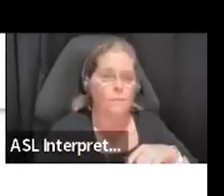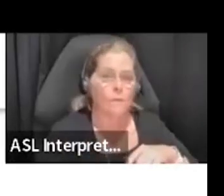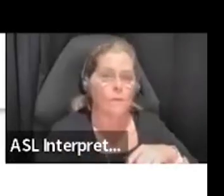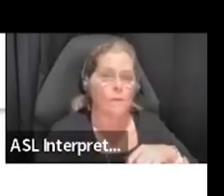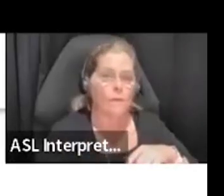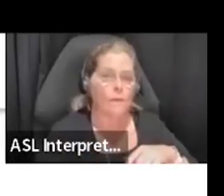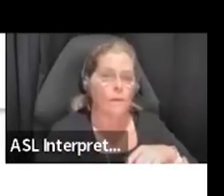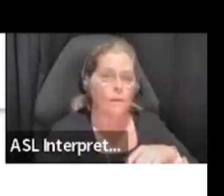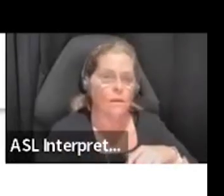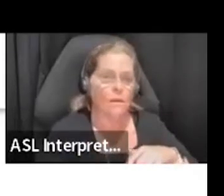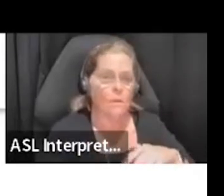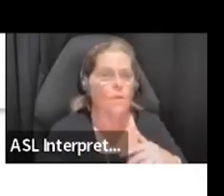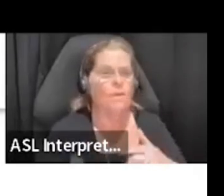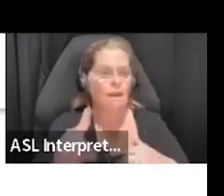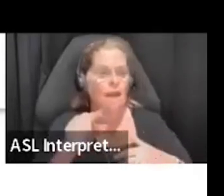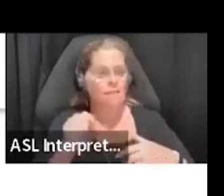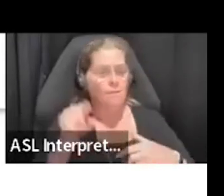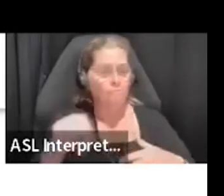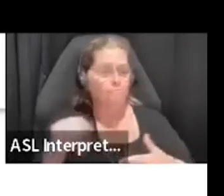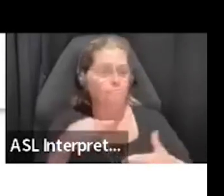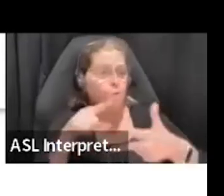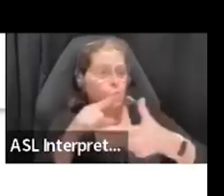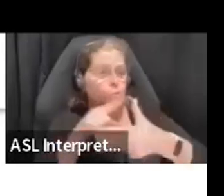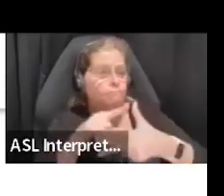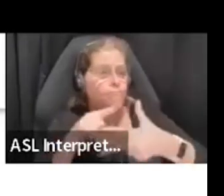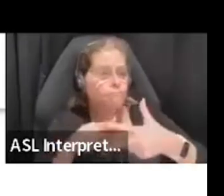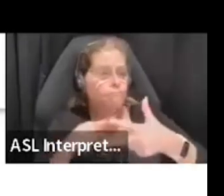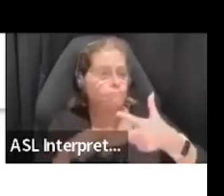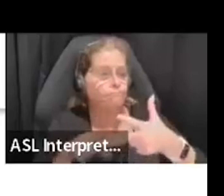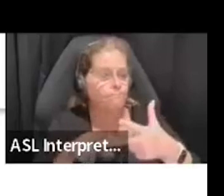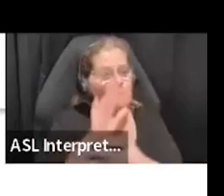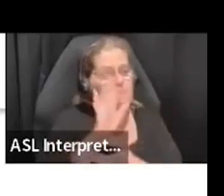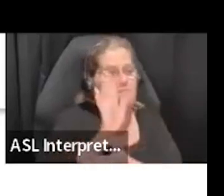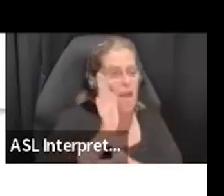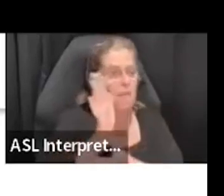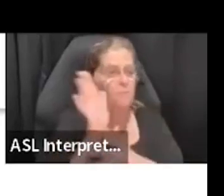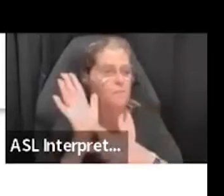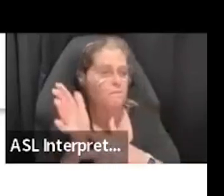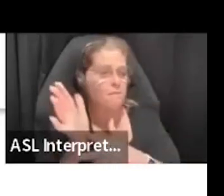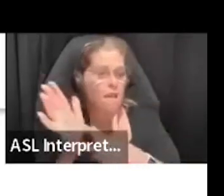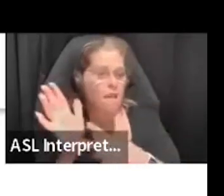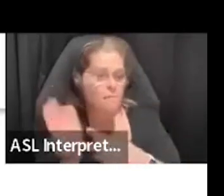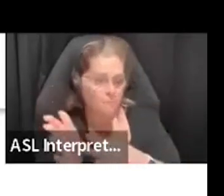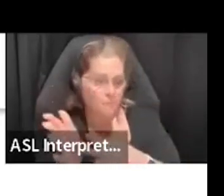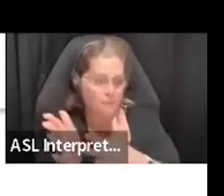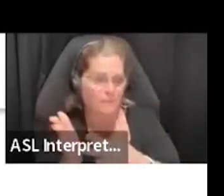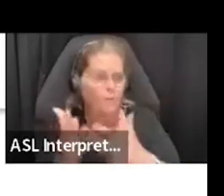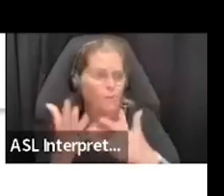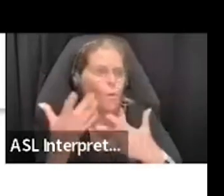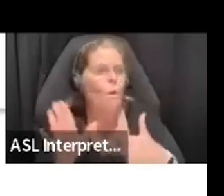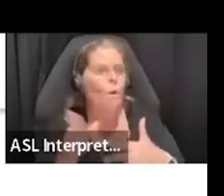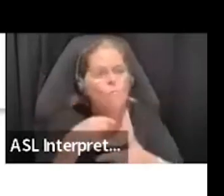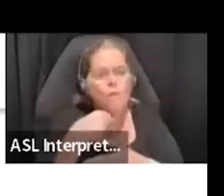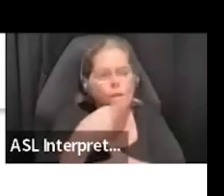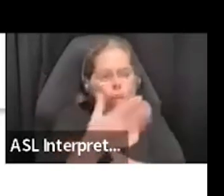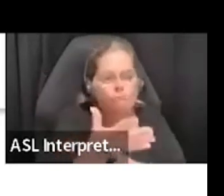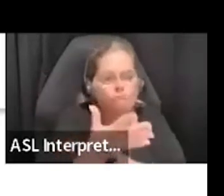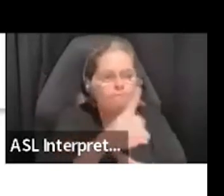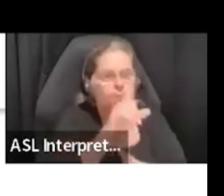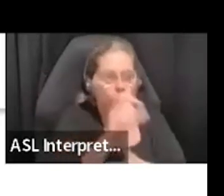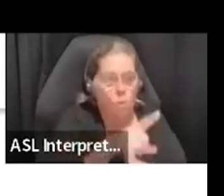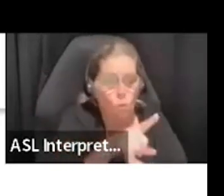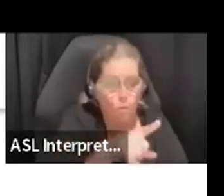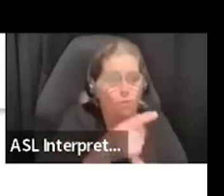take about 5 minutes to share their thoughts on a question we've shared with them in advance. And then we will